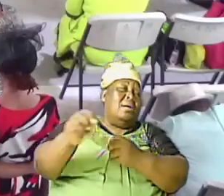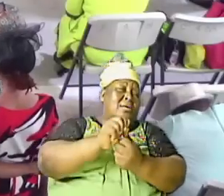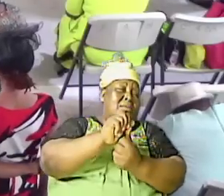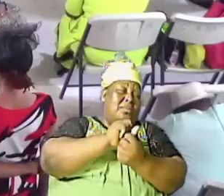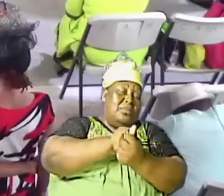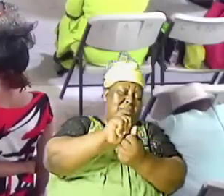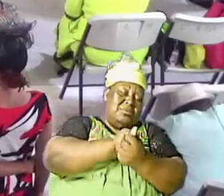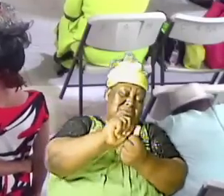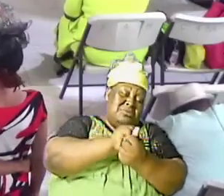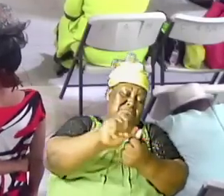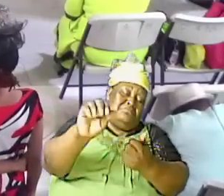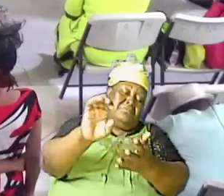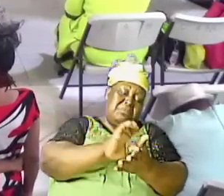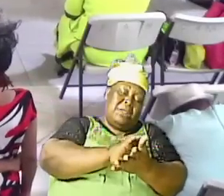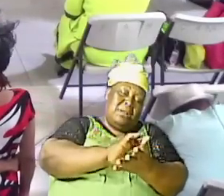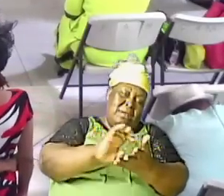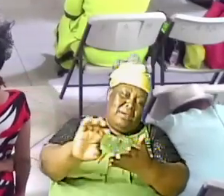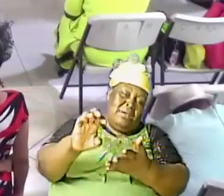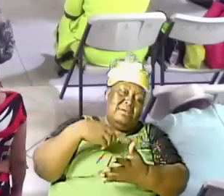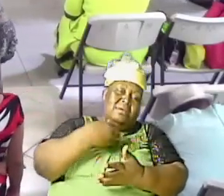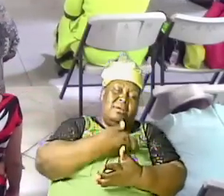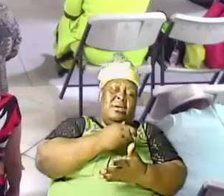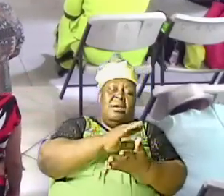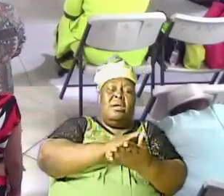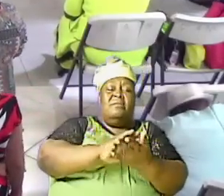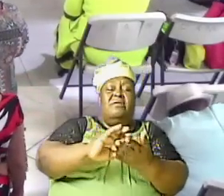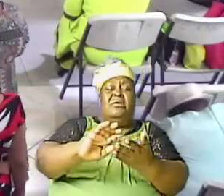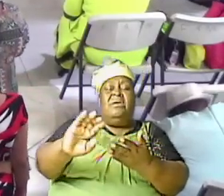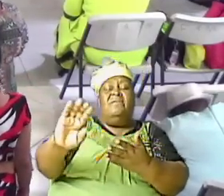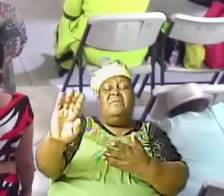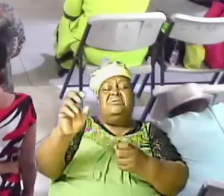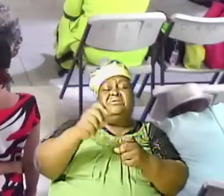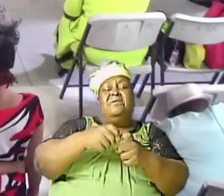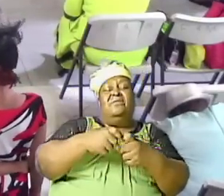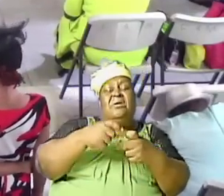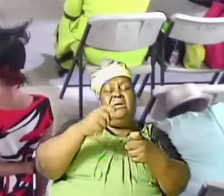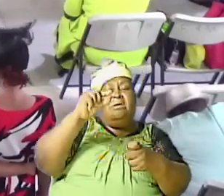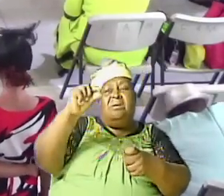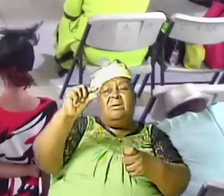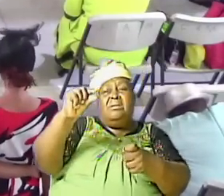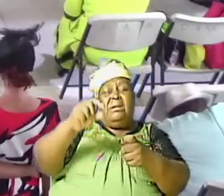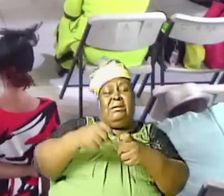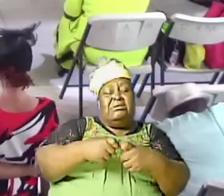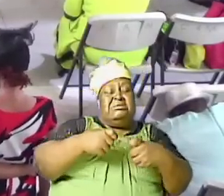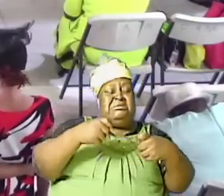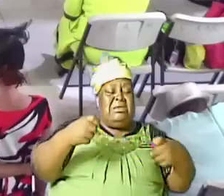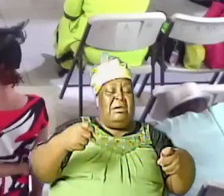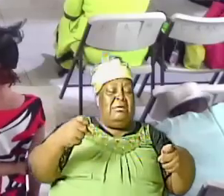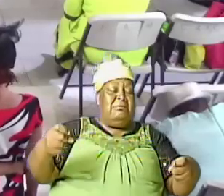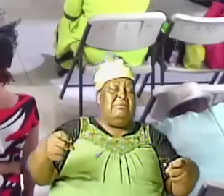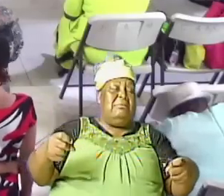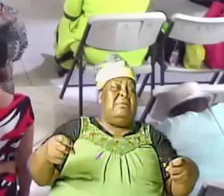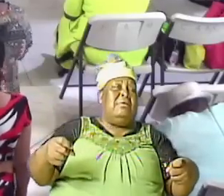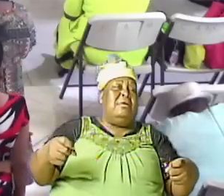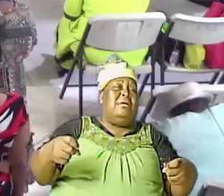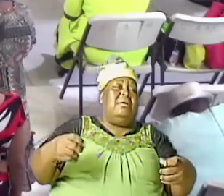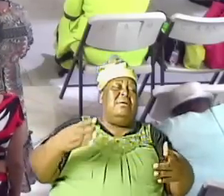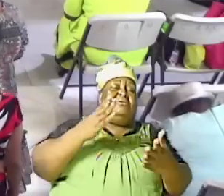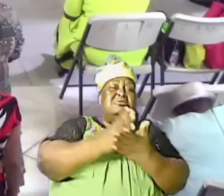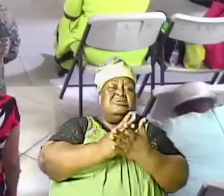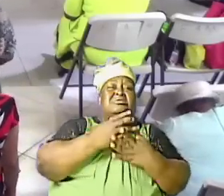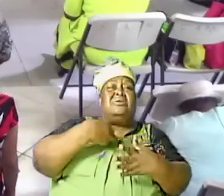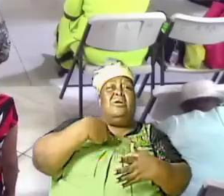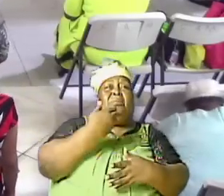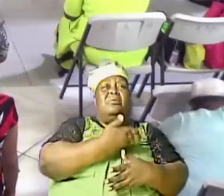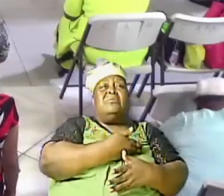and cleanse us and forgive us of those little pebbles, what we know and know not of. In Jesus'